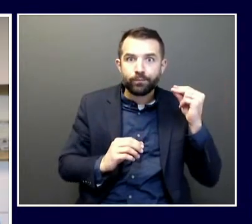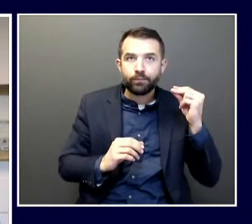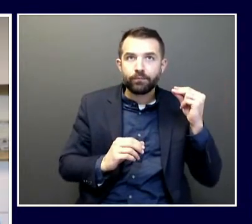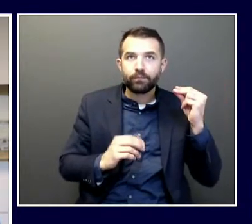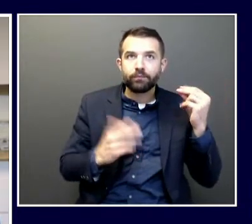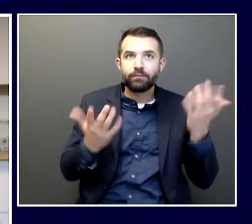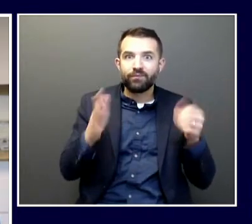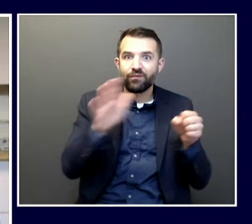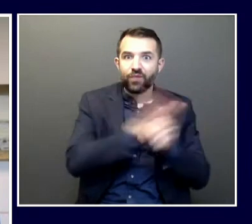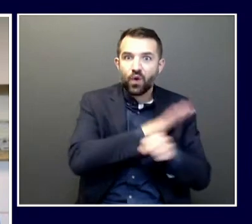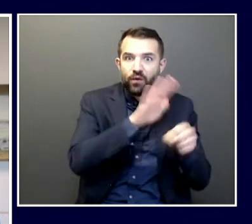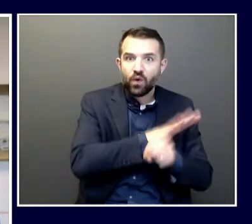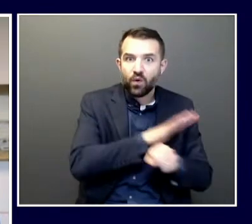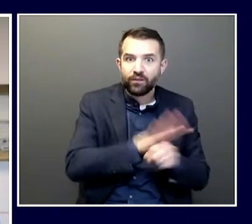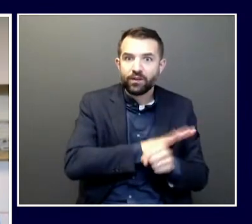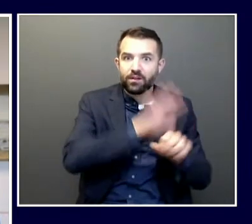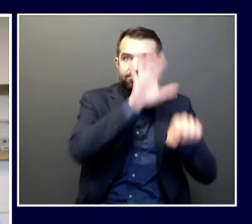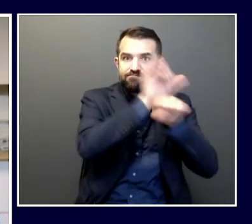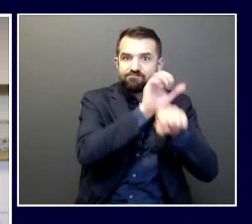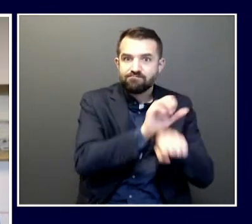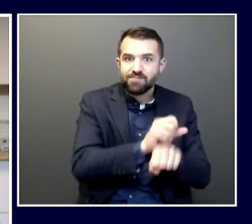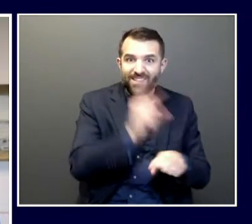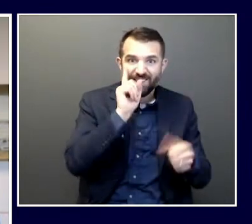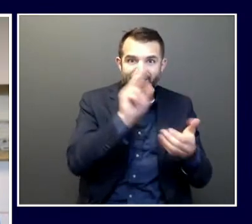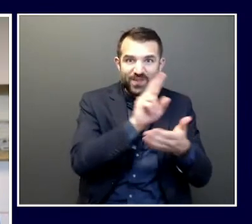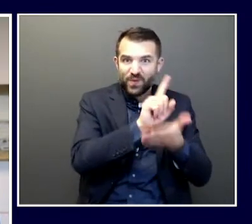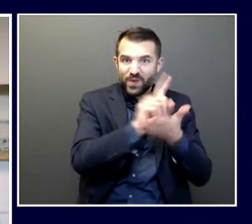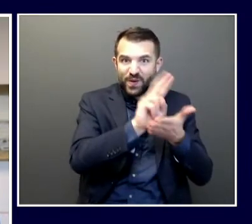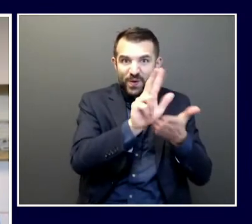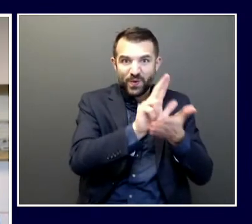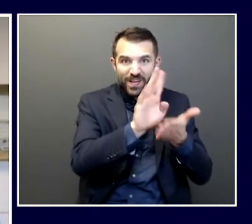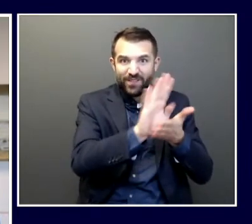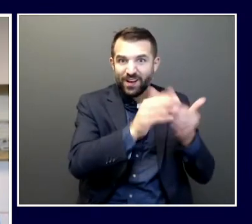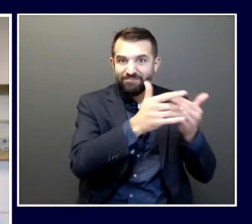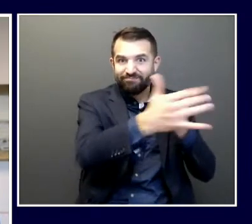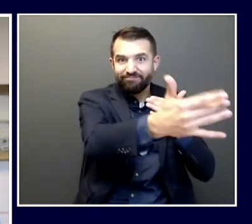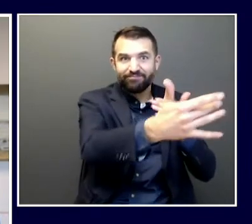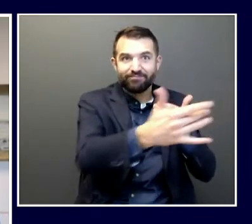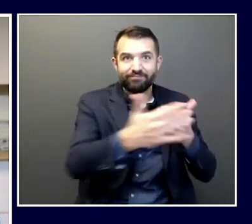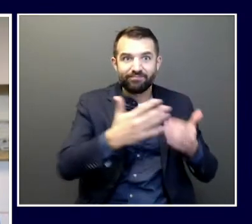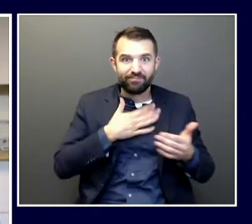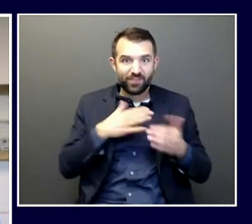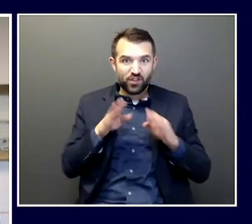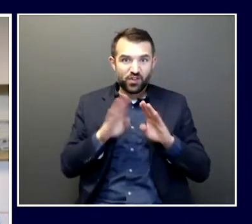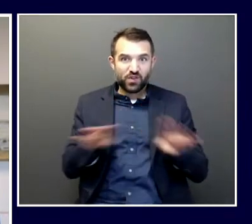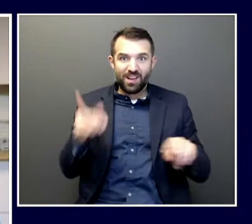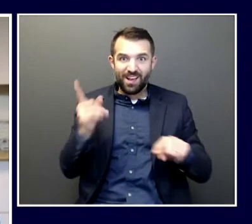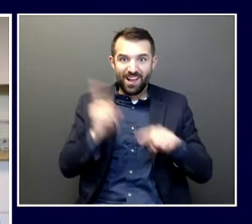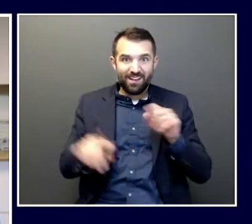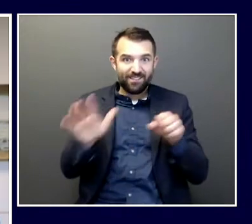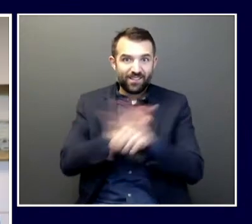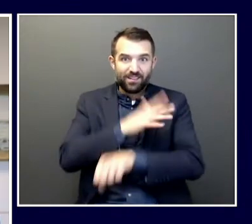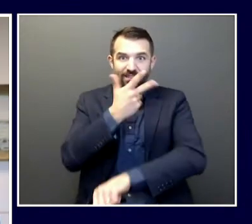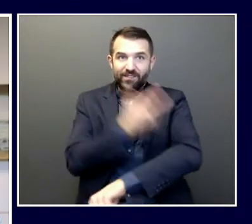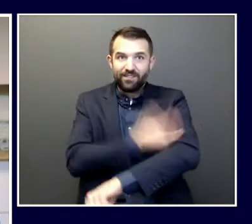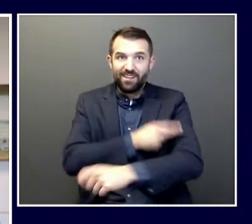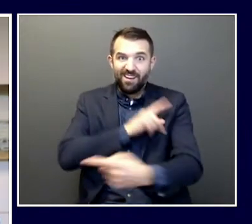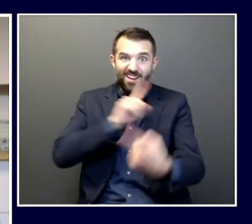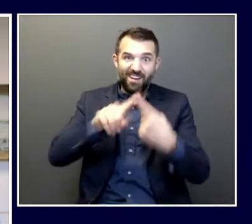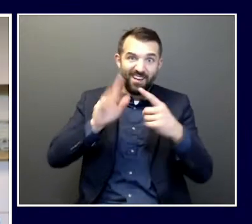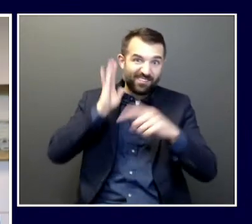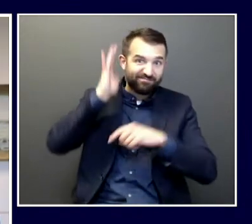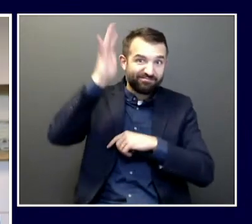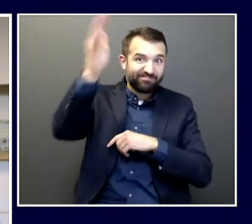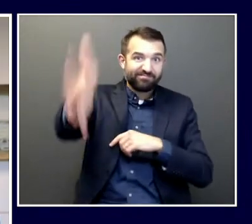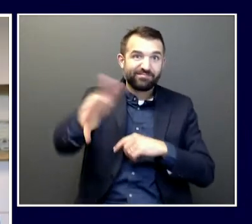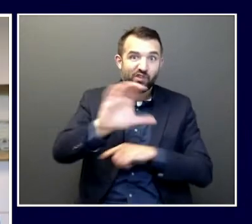quite a few weeks, and that it would lead to her child not being fully vaccinated until possibly after Christmas. Is there any consideration